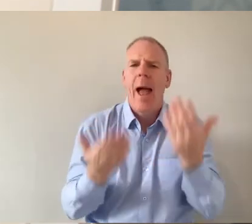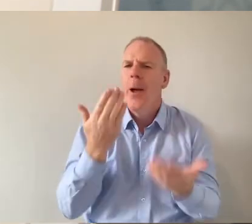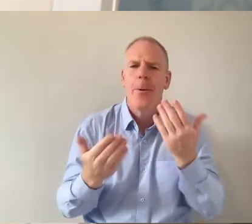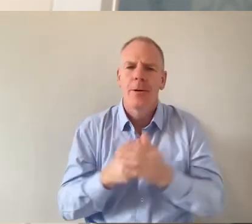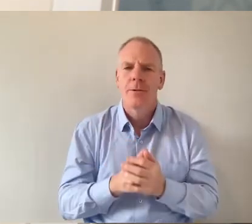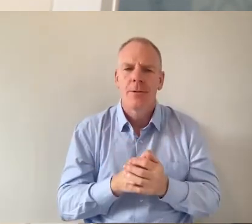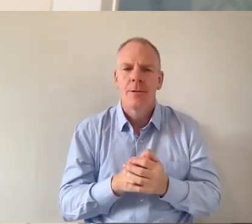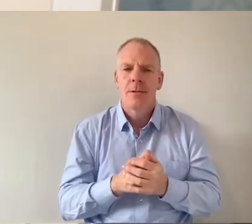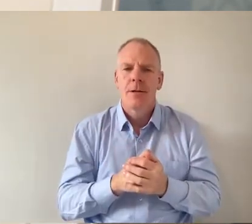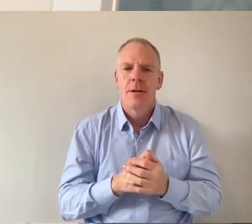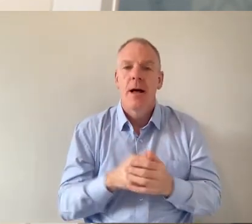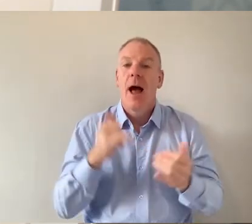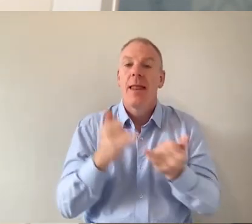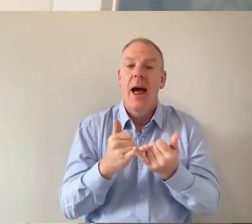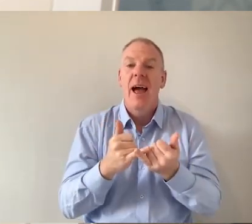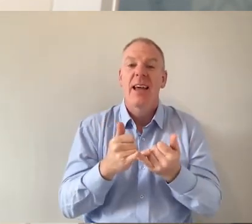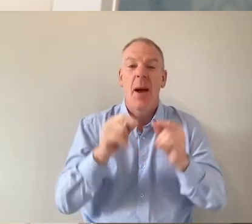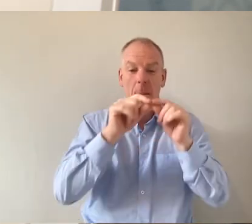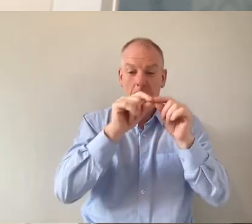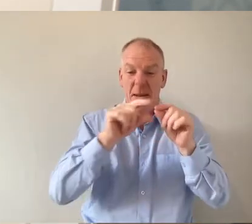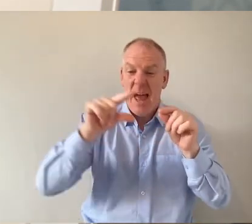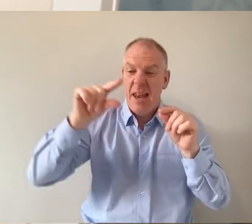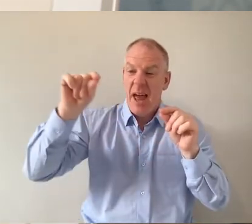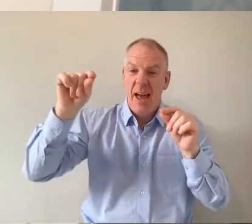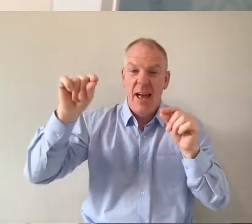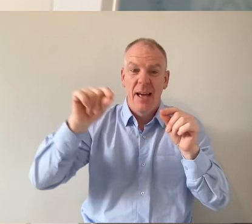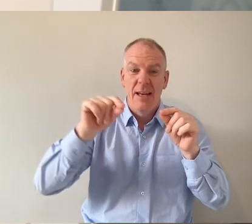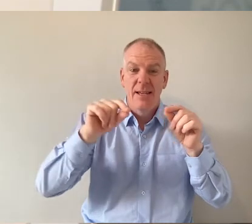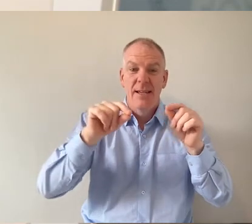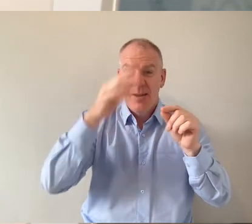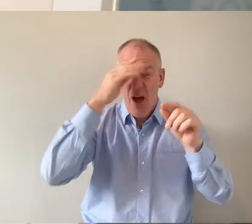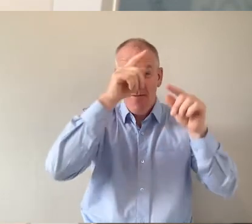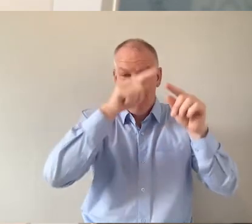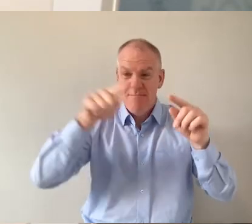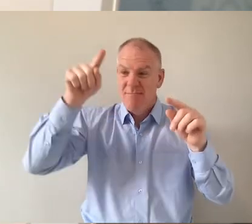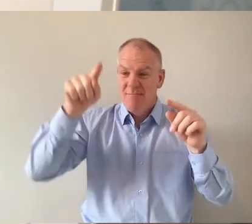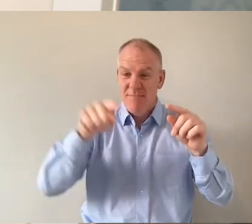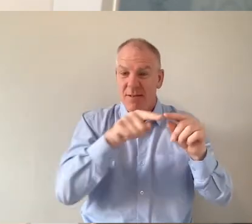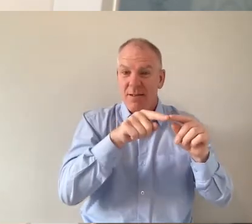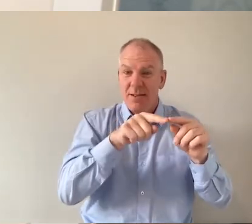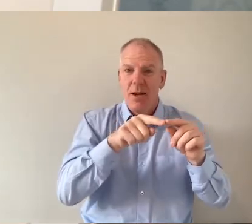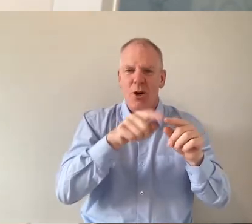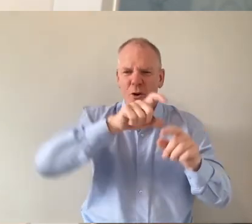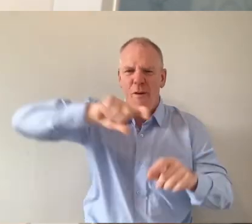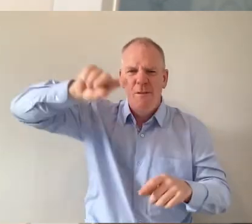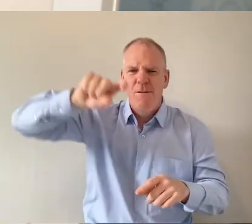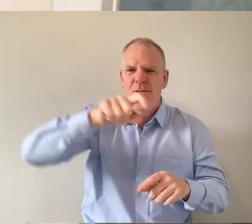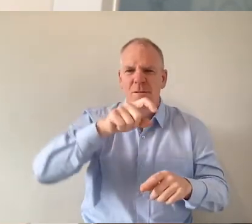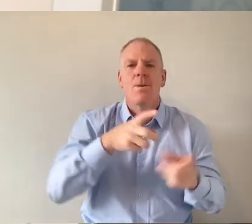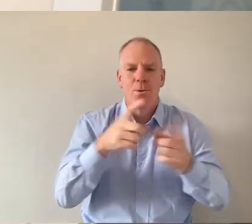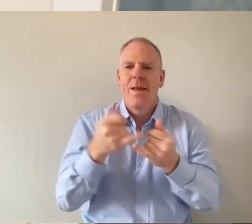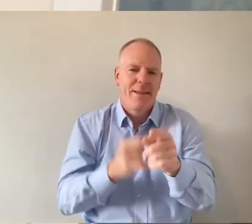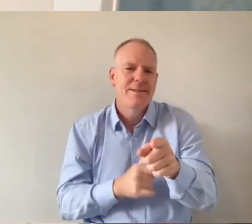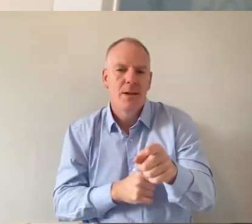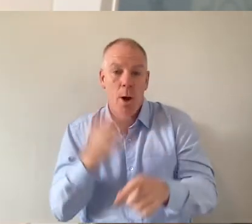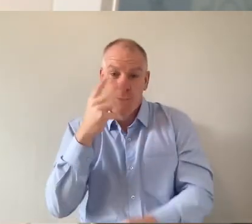like? I'm going to draw them like the end of a banana. You know, a banana goes up like that and then down like this, and it's kind of a bit curvy. I'm going to do it like